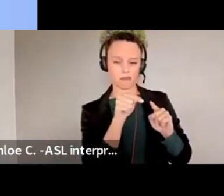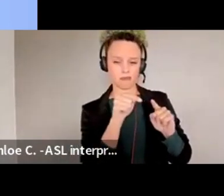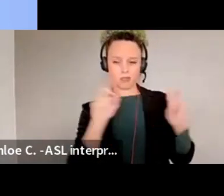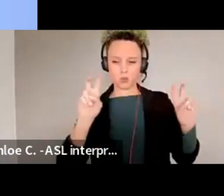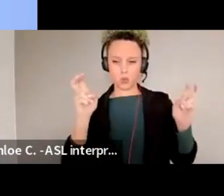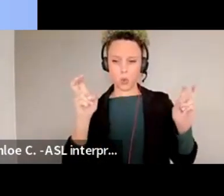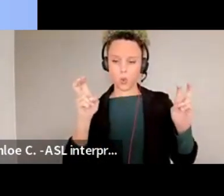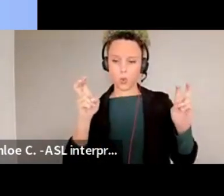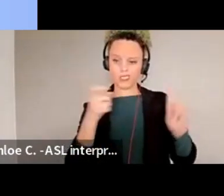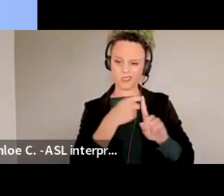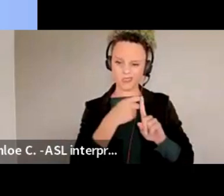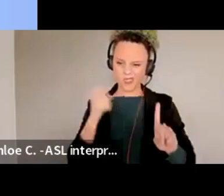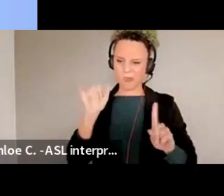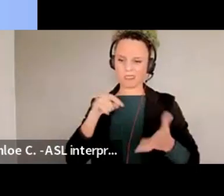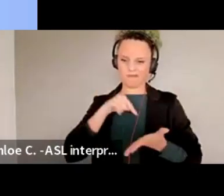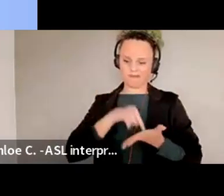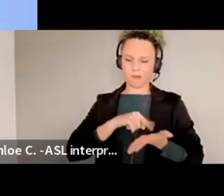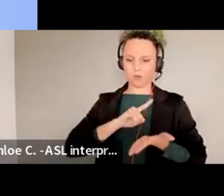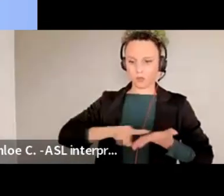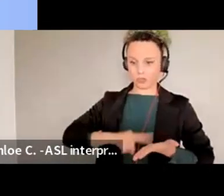But this